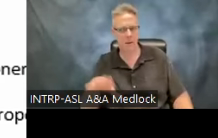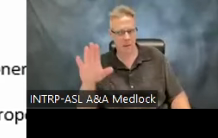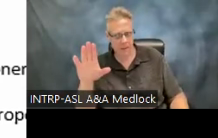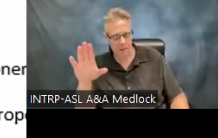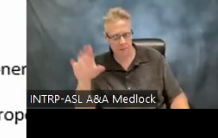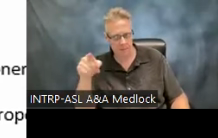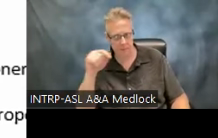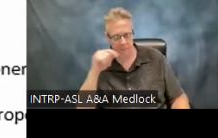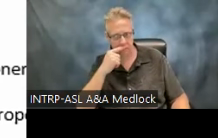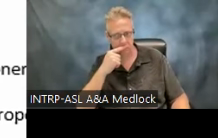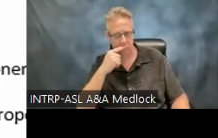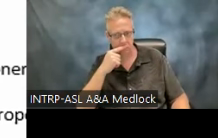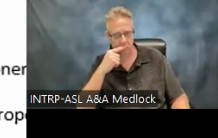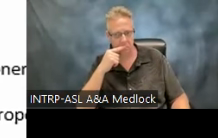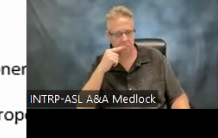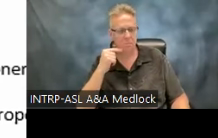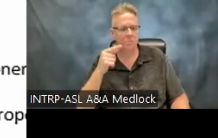Yes.